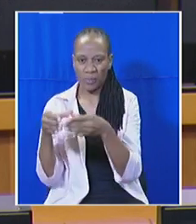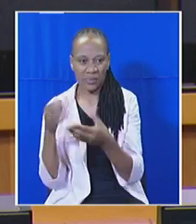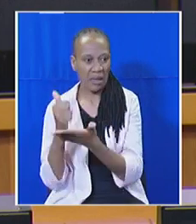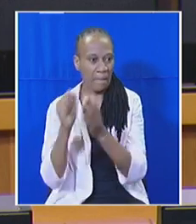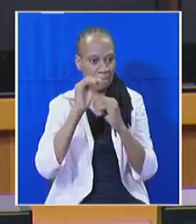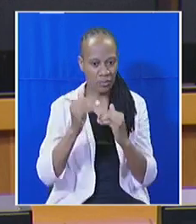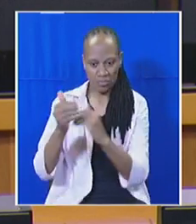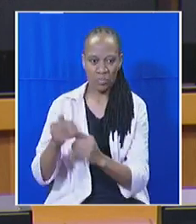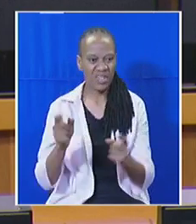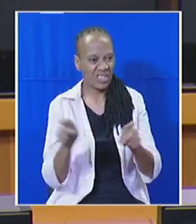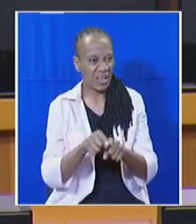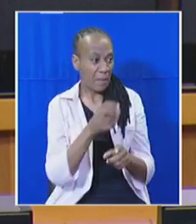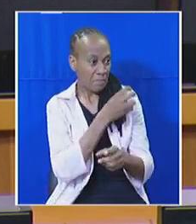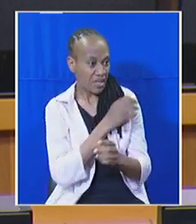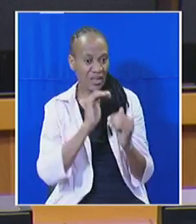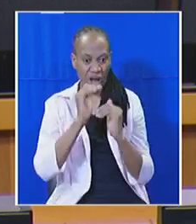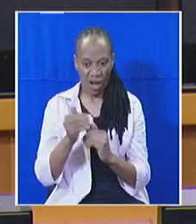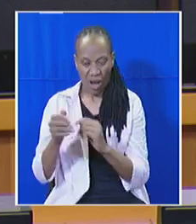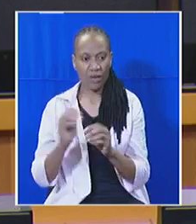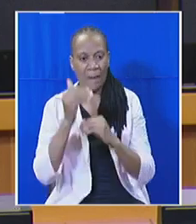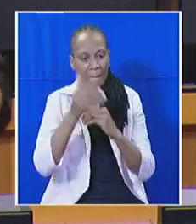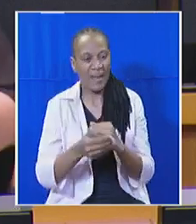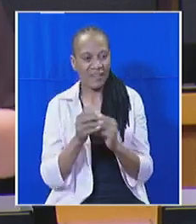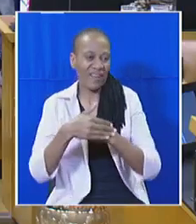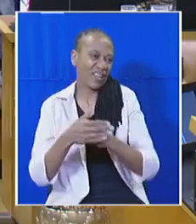ministers and staff to shield and hide behind.